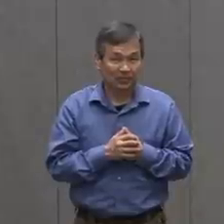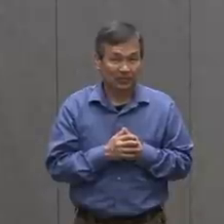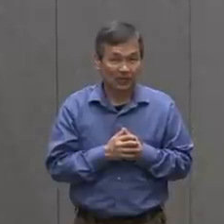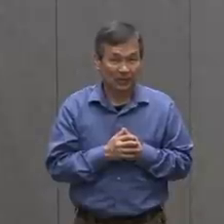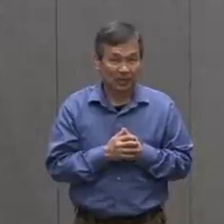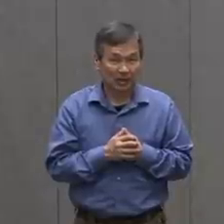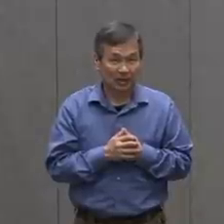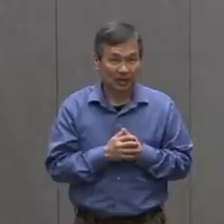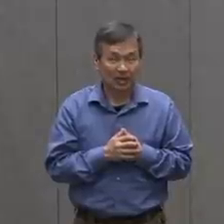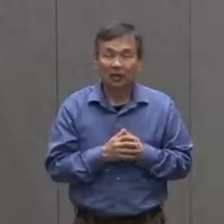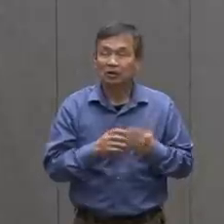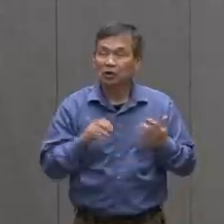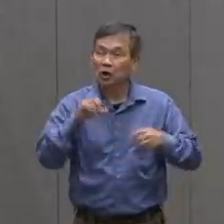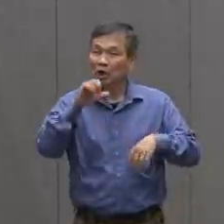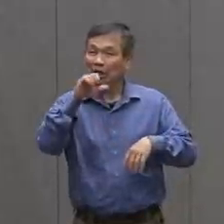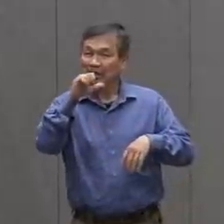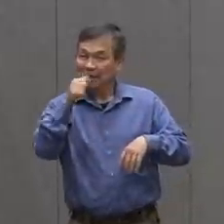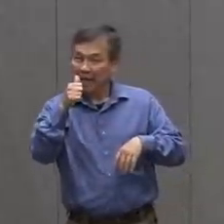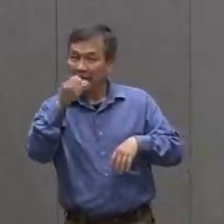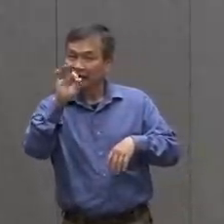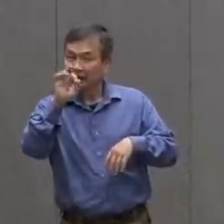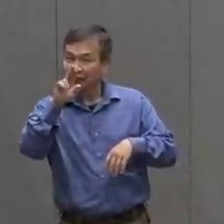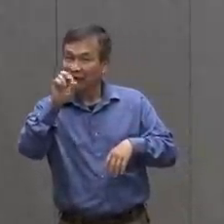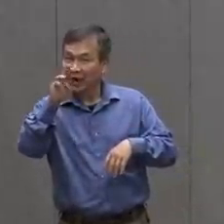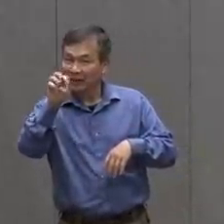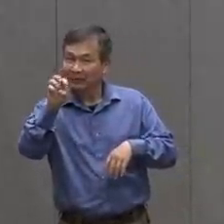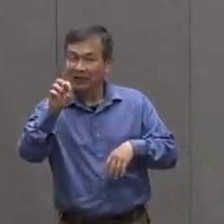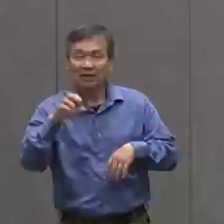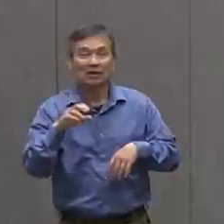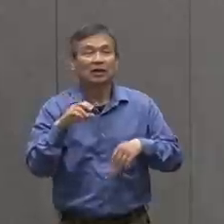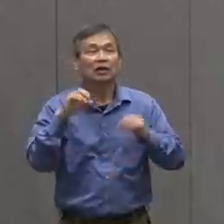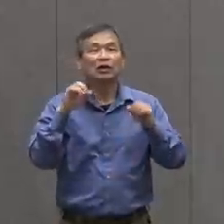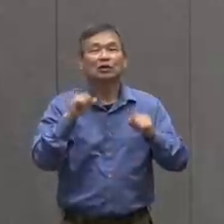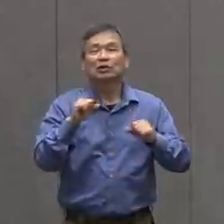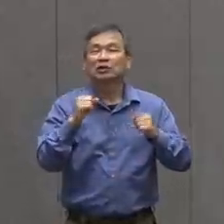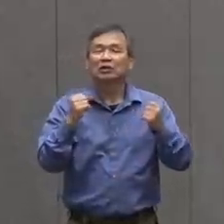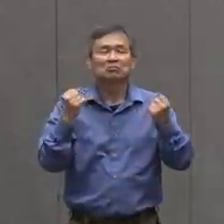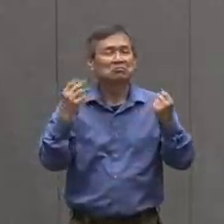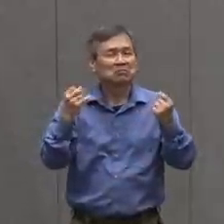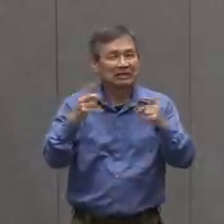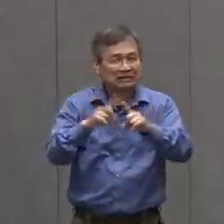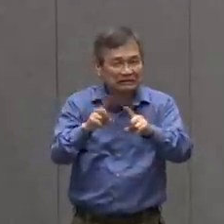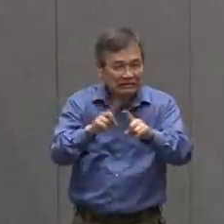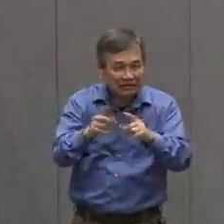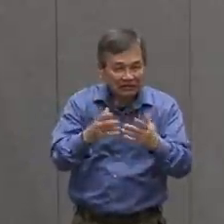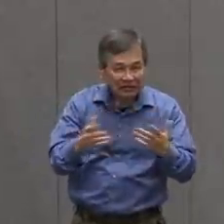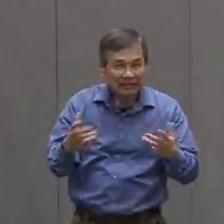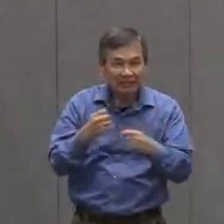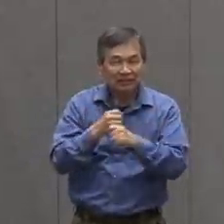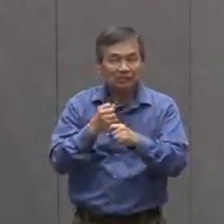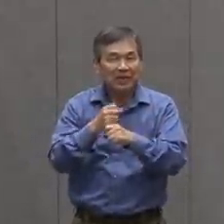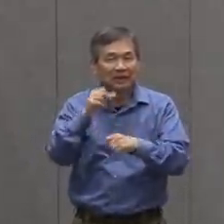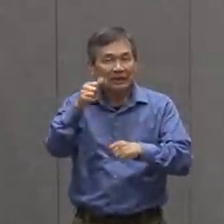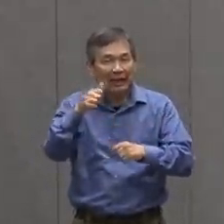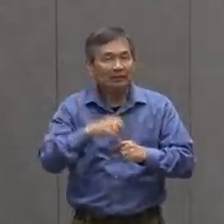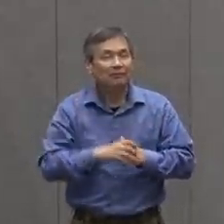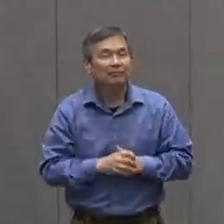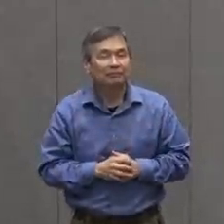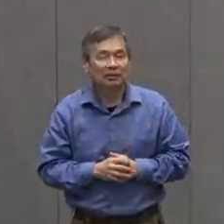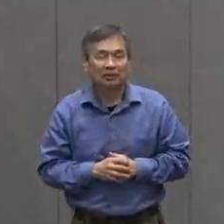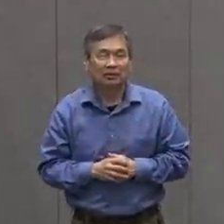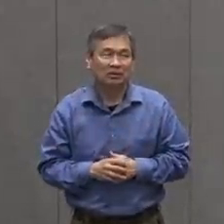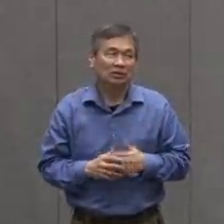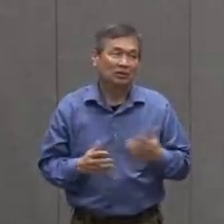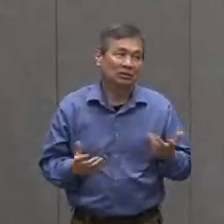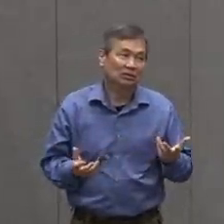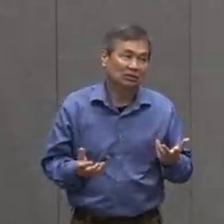So in this 10 frame game, you can use lots of different things to make your 10 frame, which I'm going to show